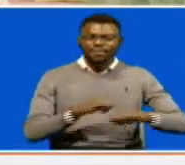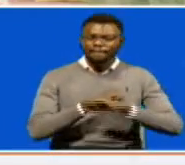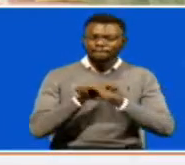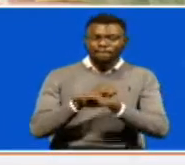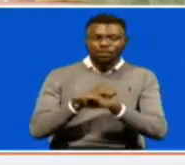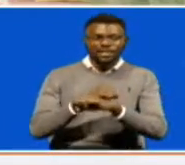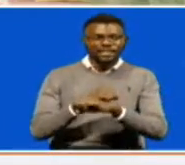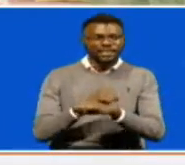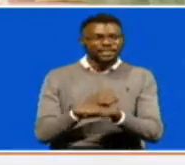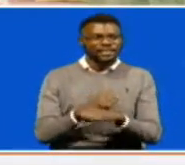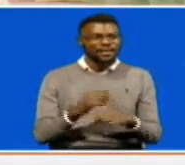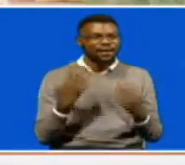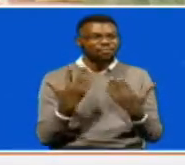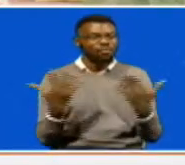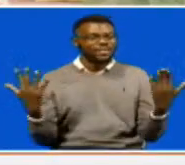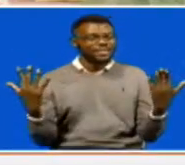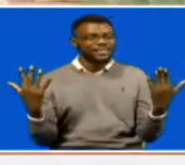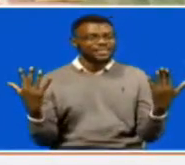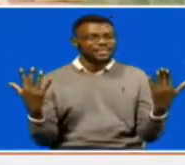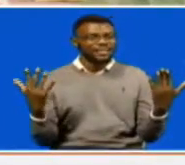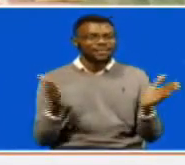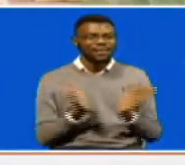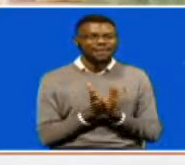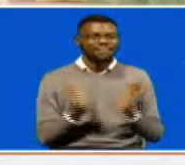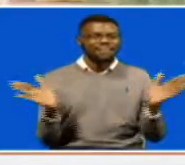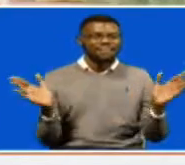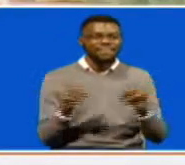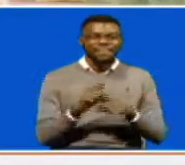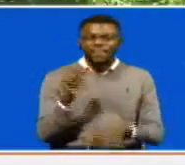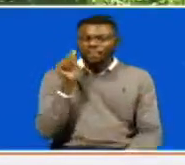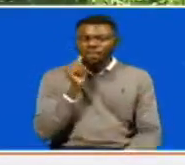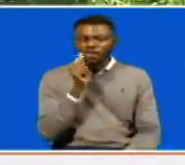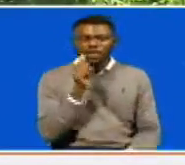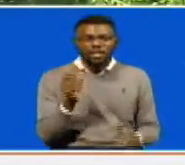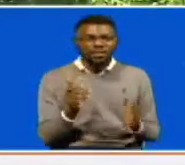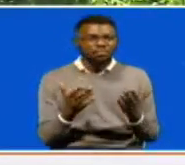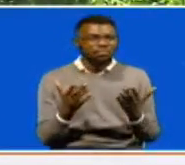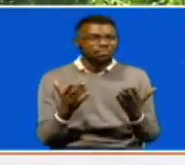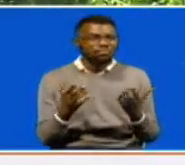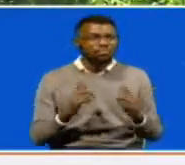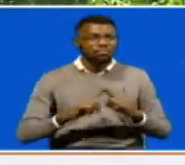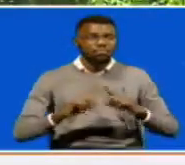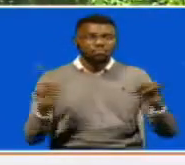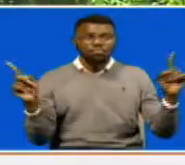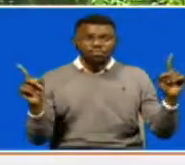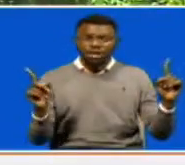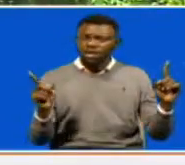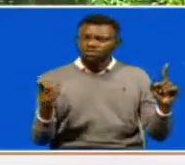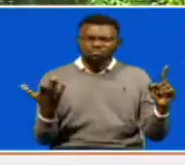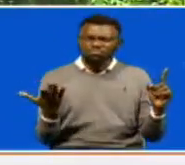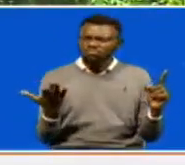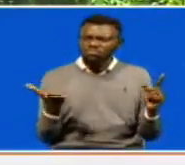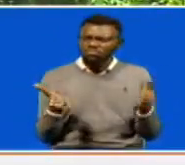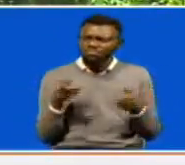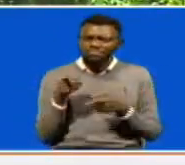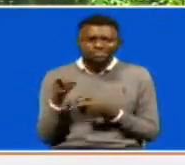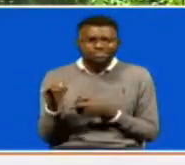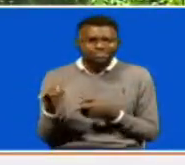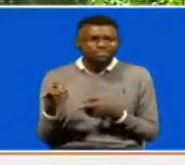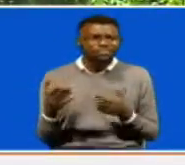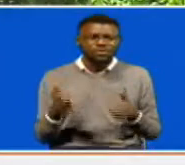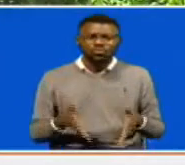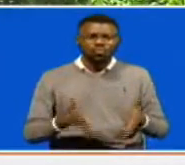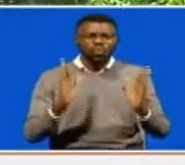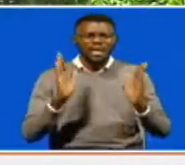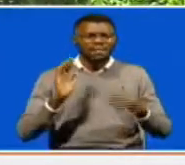protection of property, both public and private. It is not wanted. It is not the route